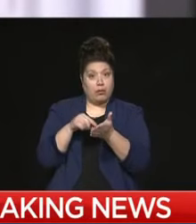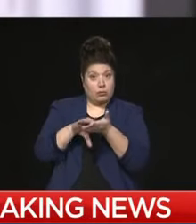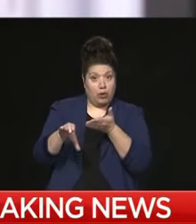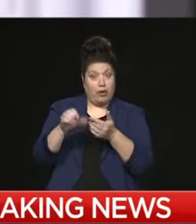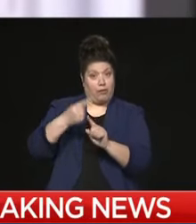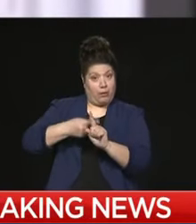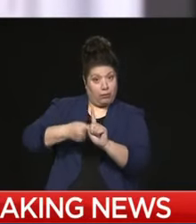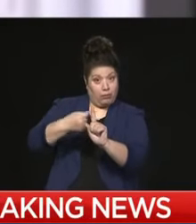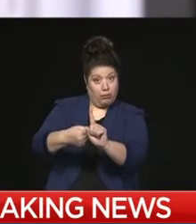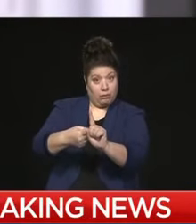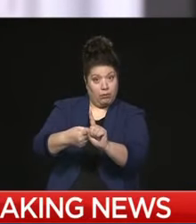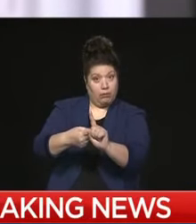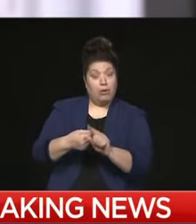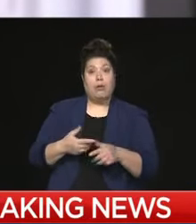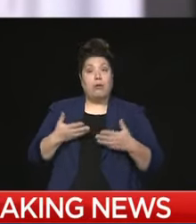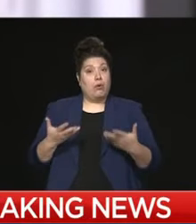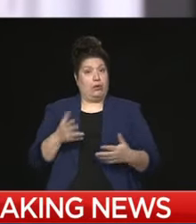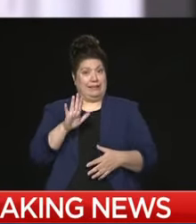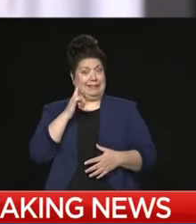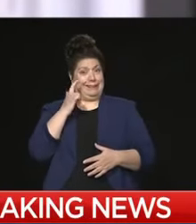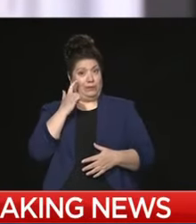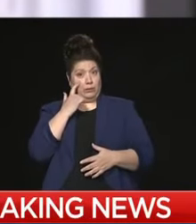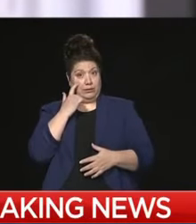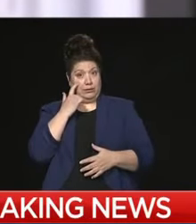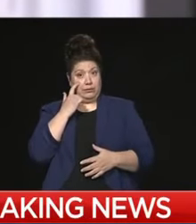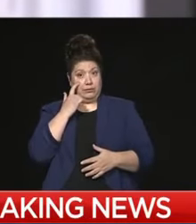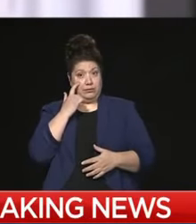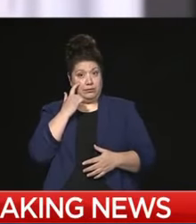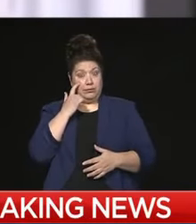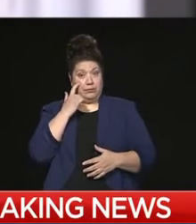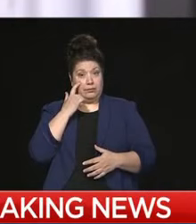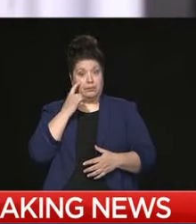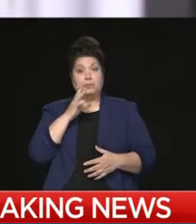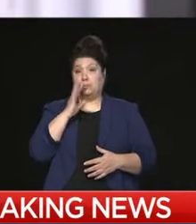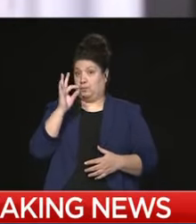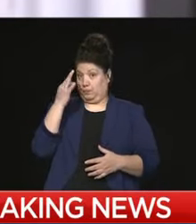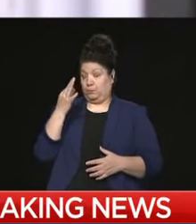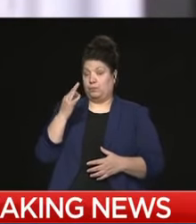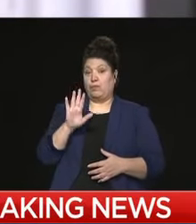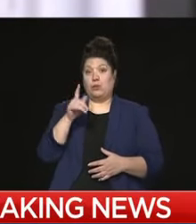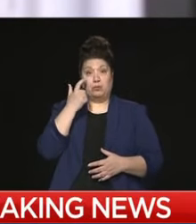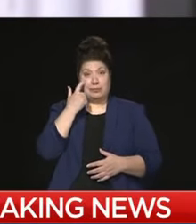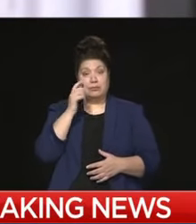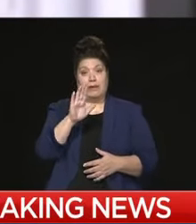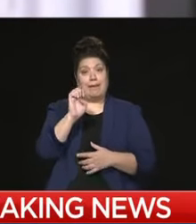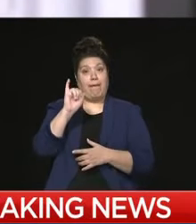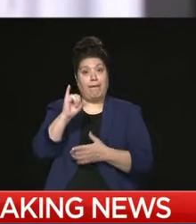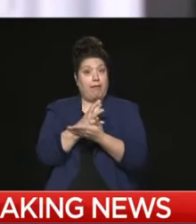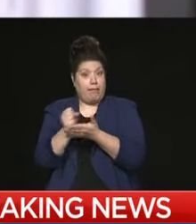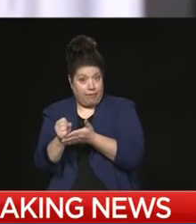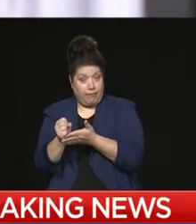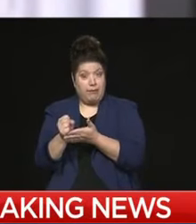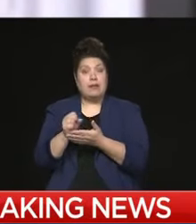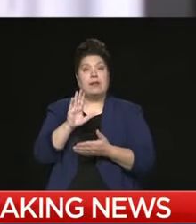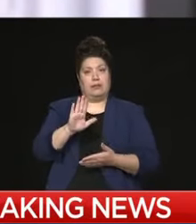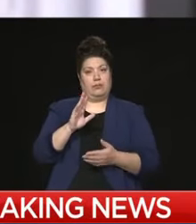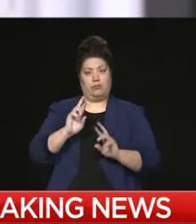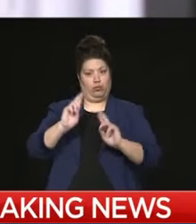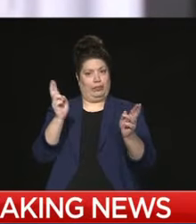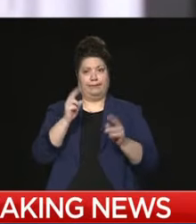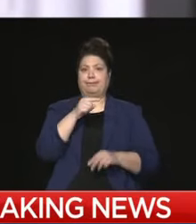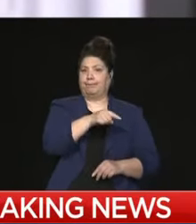recently run out of employment insurance benefits, this emergency benefit will be there for you. At the same